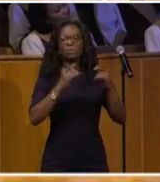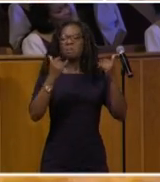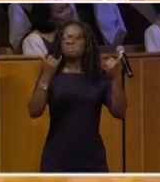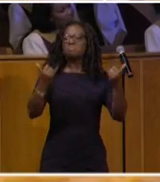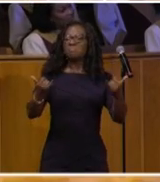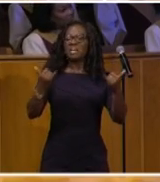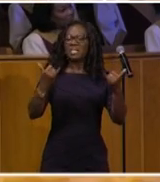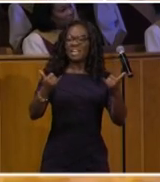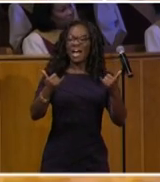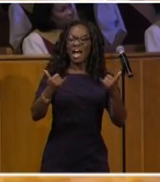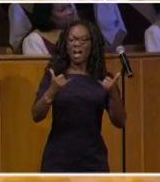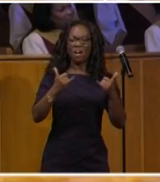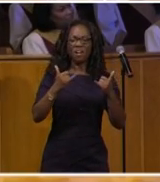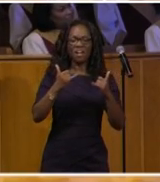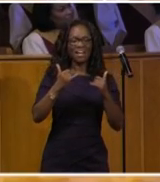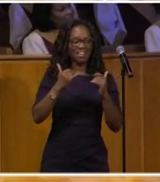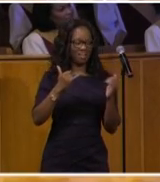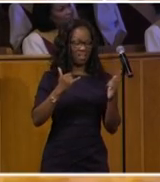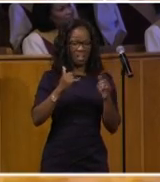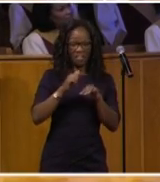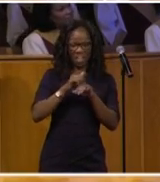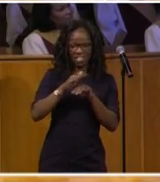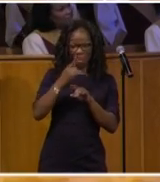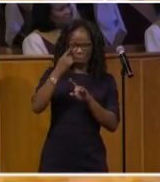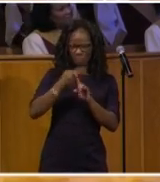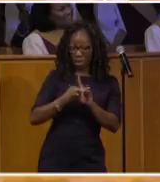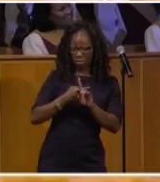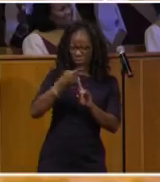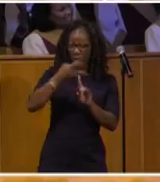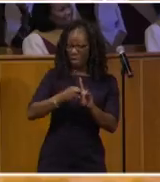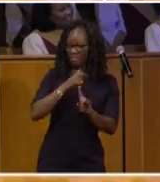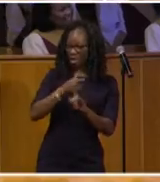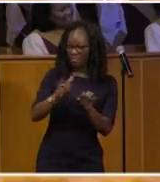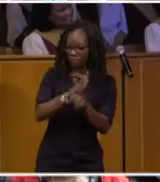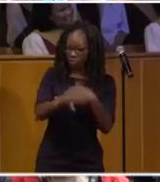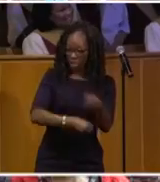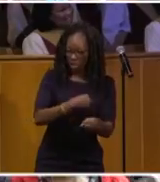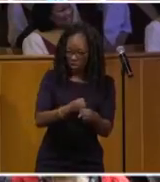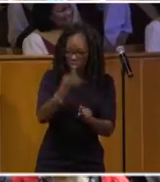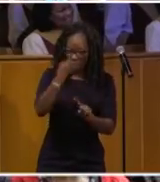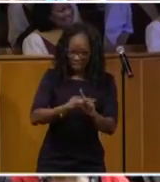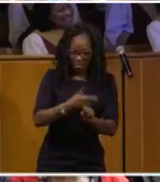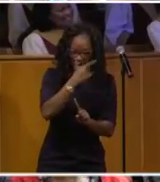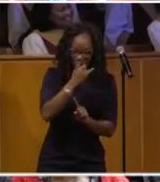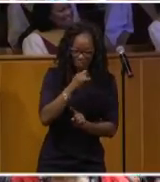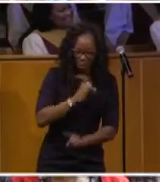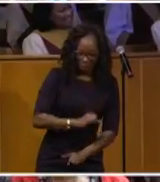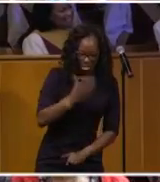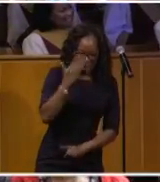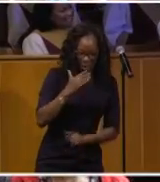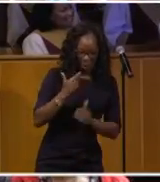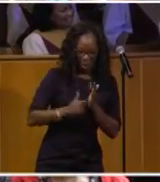Now they're sending it 1 month at a time.